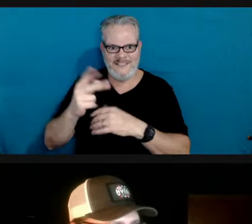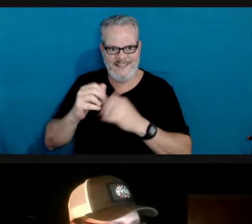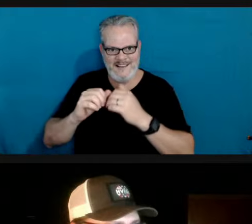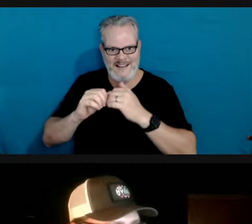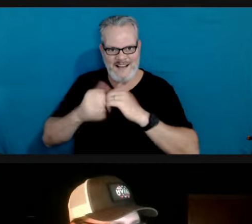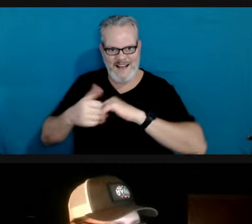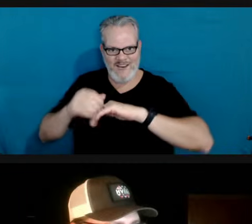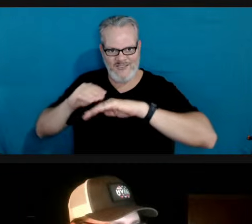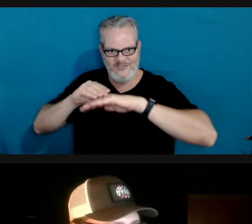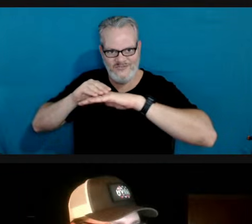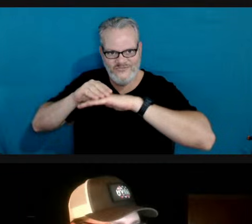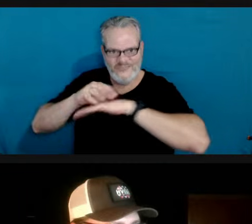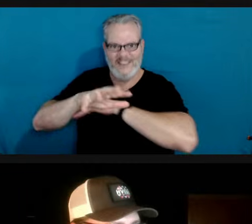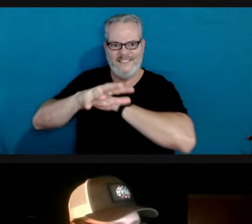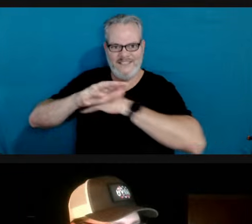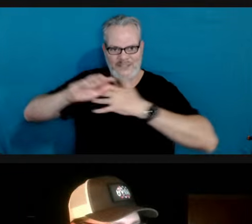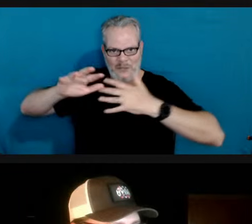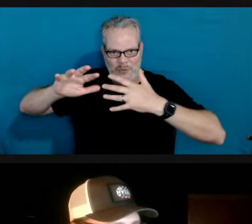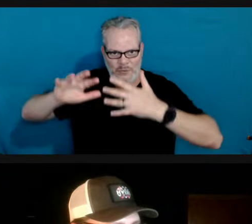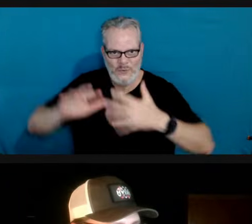center over here